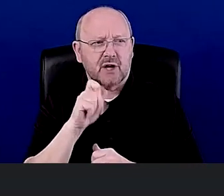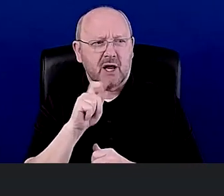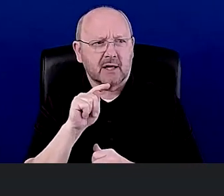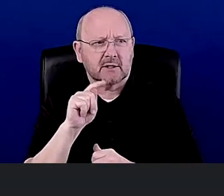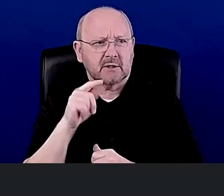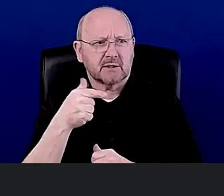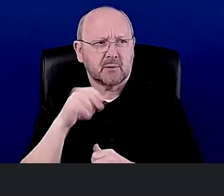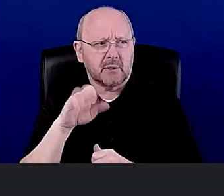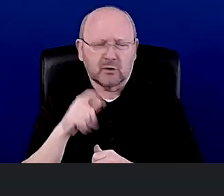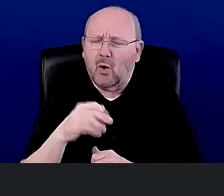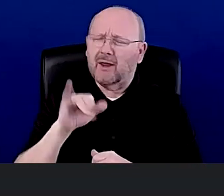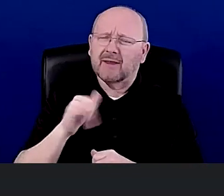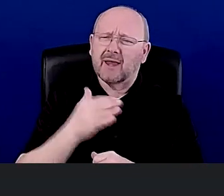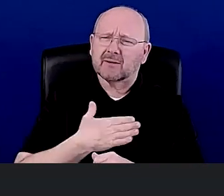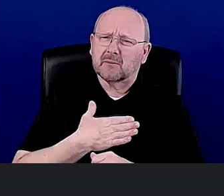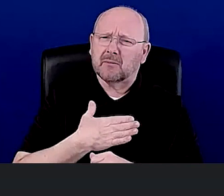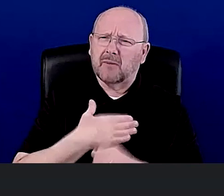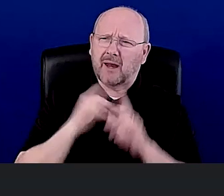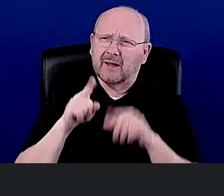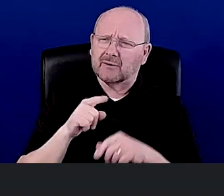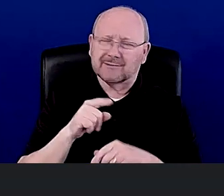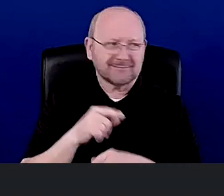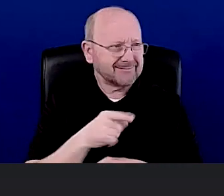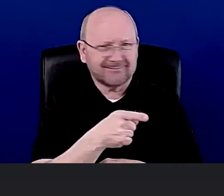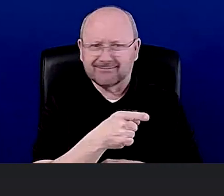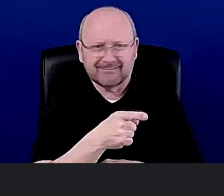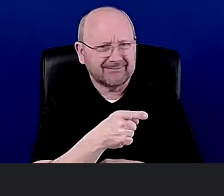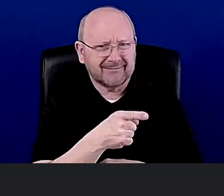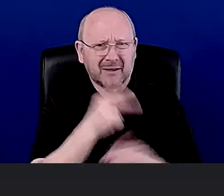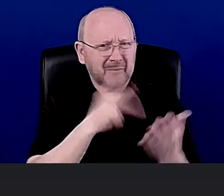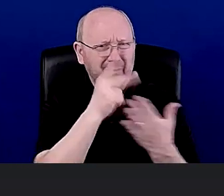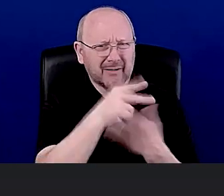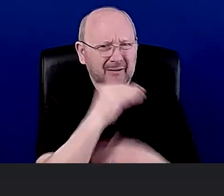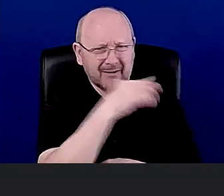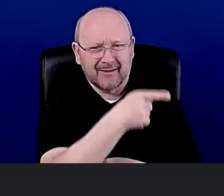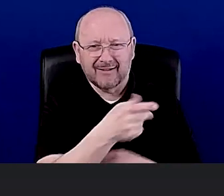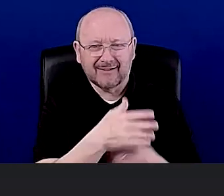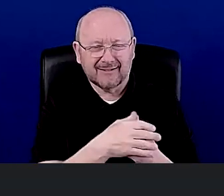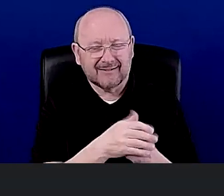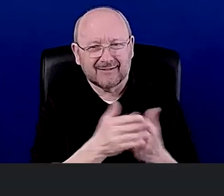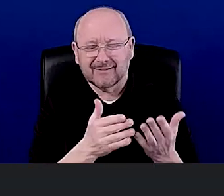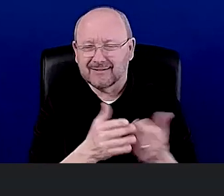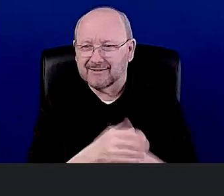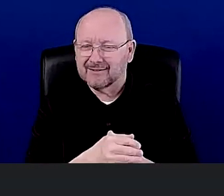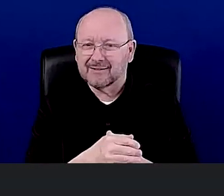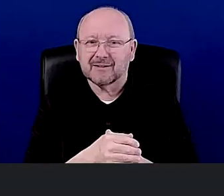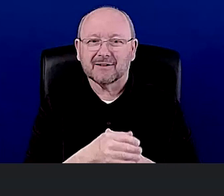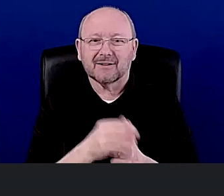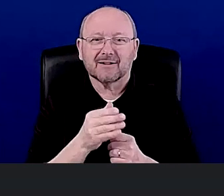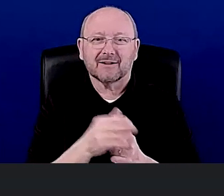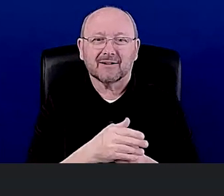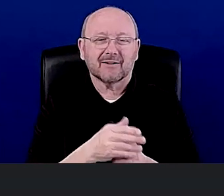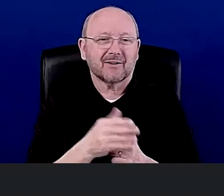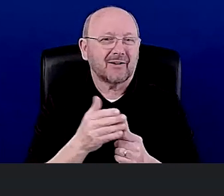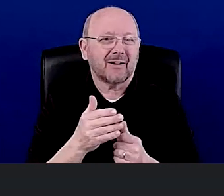it was a very, very bad method. I mean, I put in the US Constitution into the AI detectors and it came up as written by AI. I'm